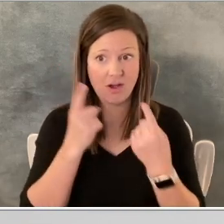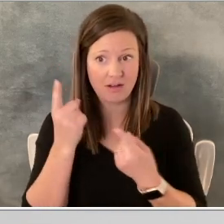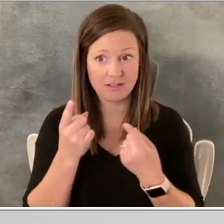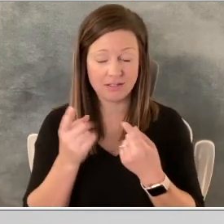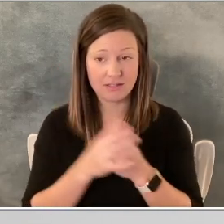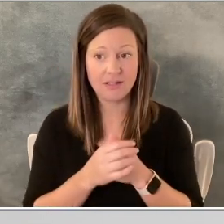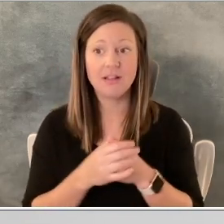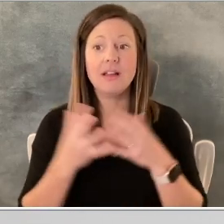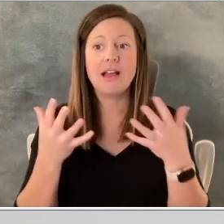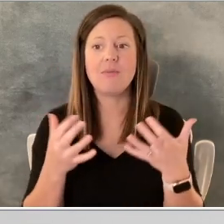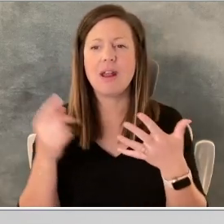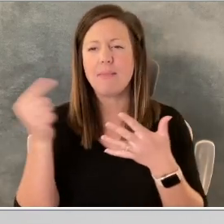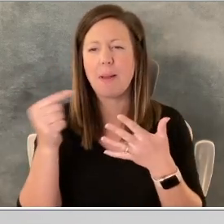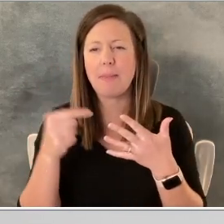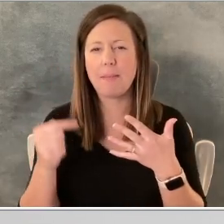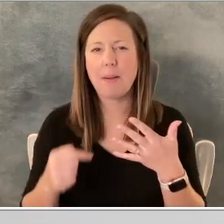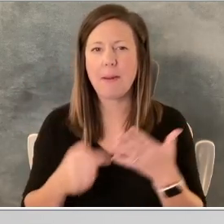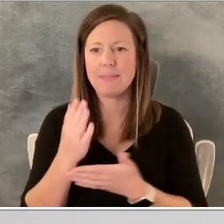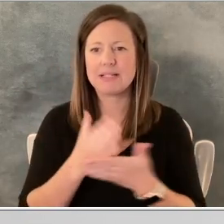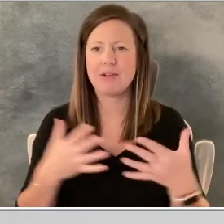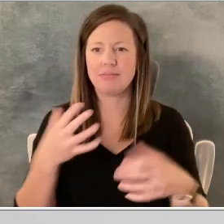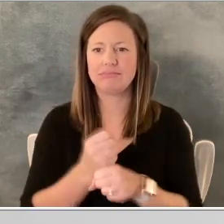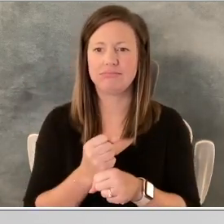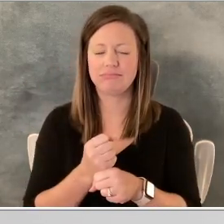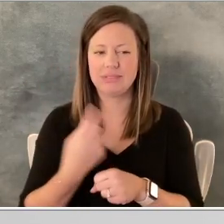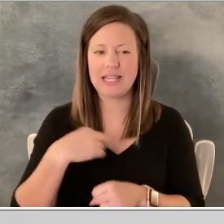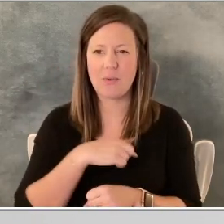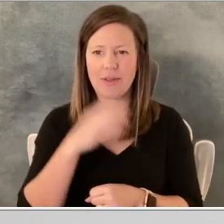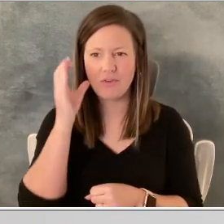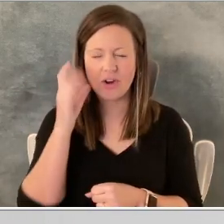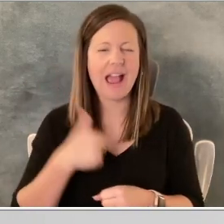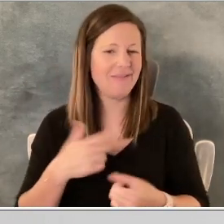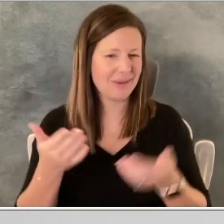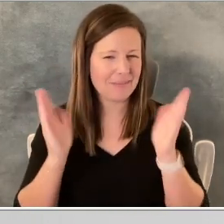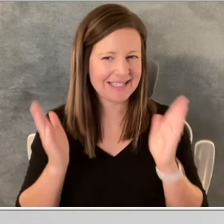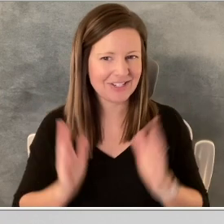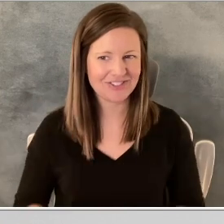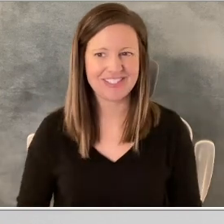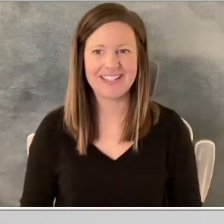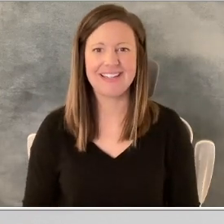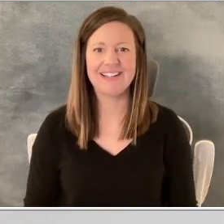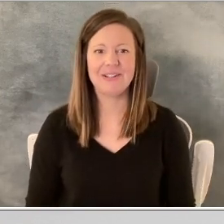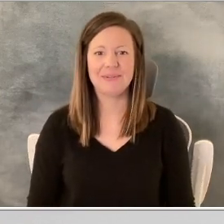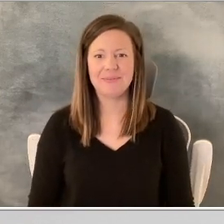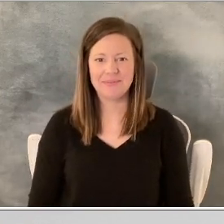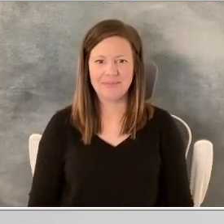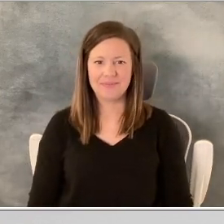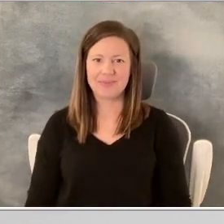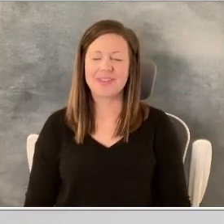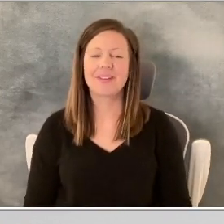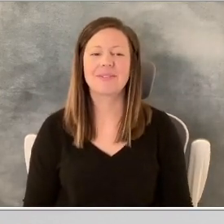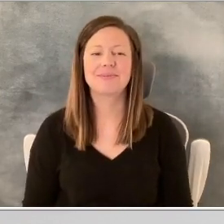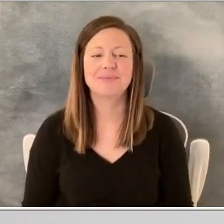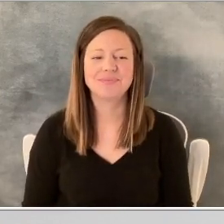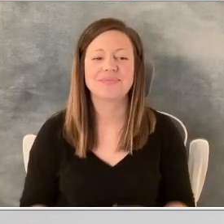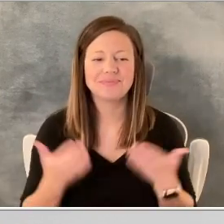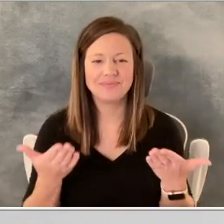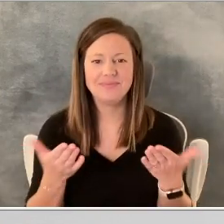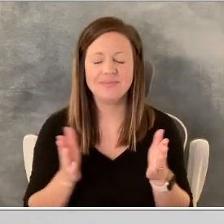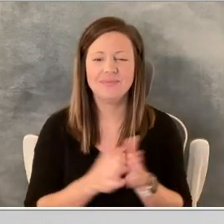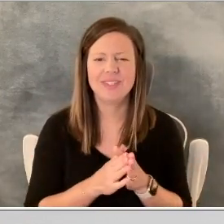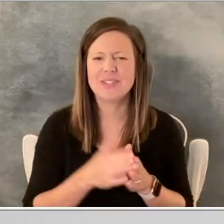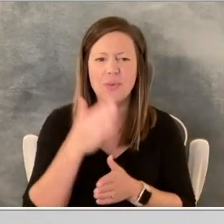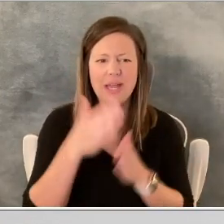that some of the big messages that we've heard, if I've been paying attention. Some of the big takeaways first, end the stigma. These